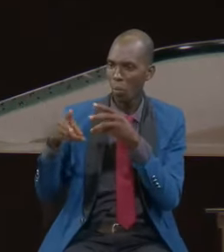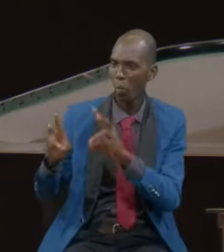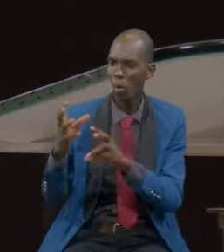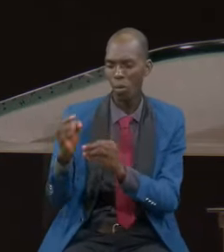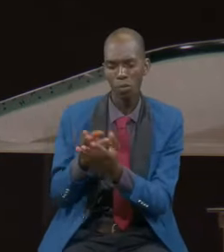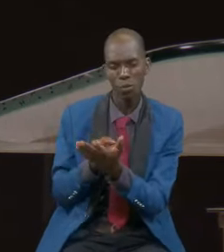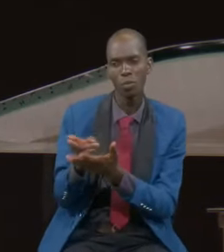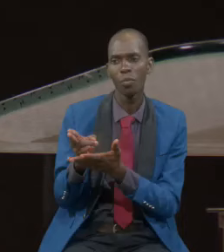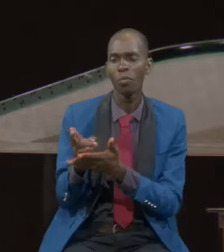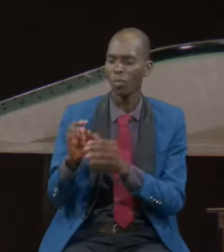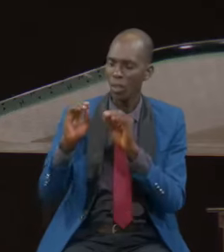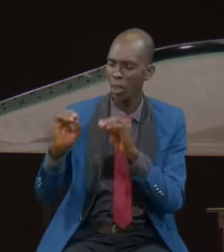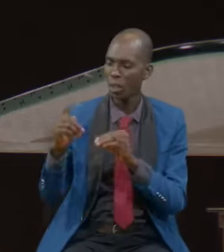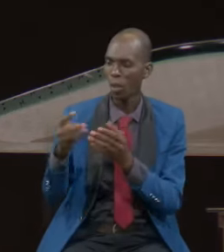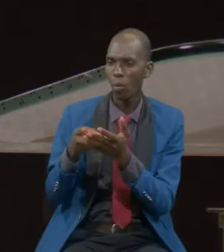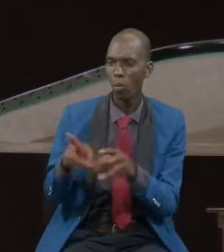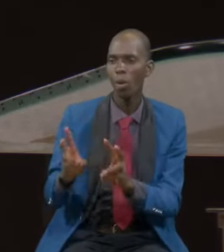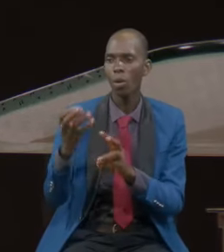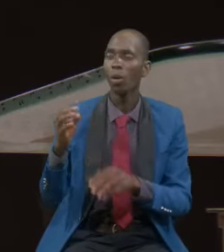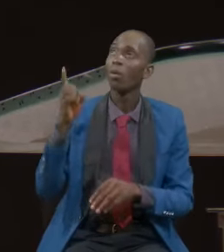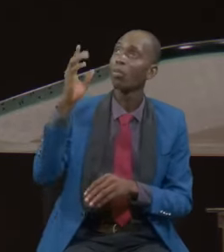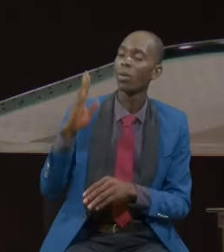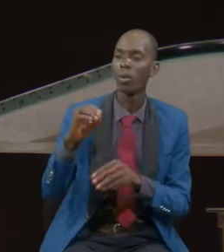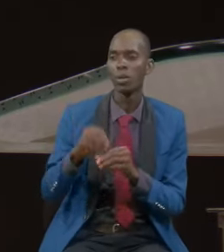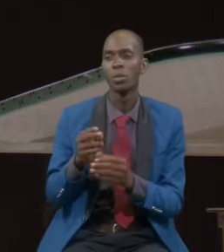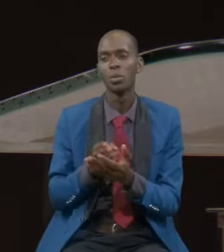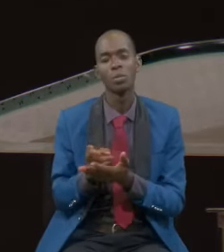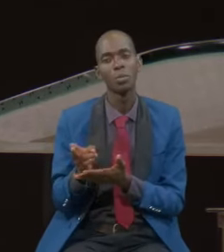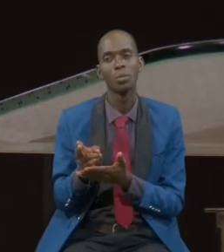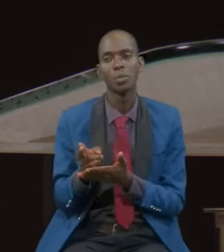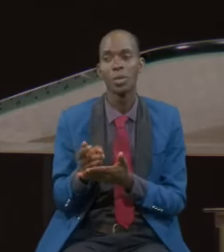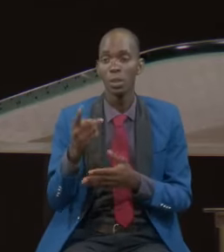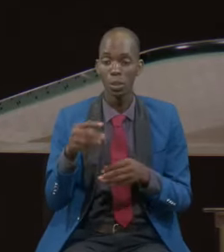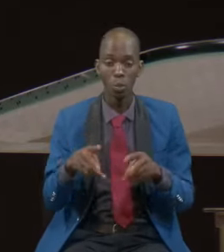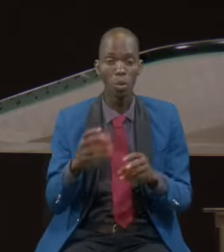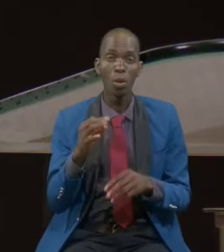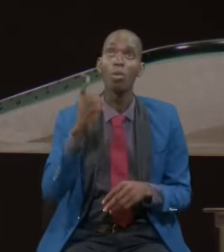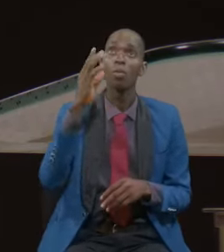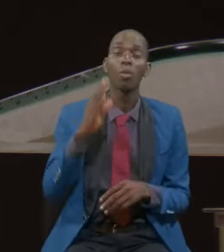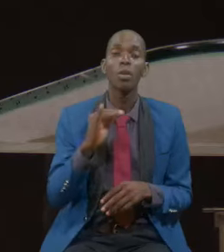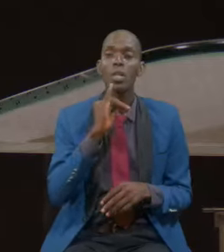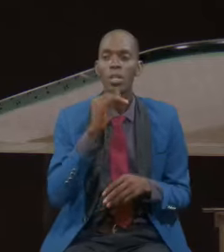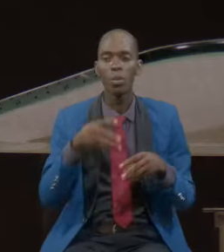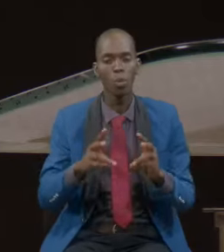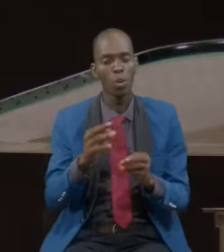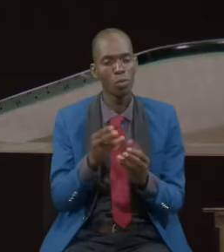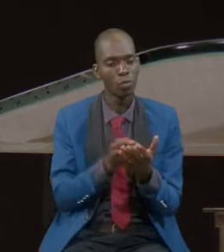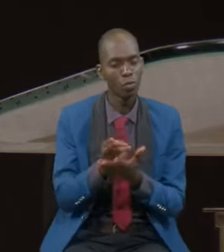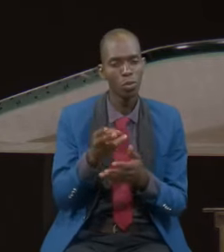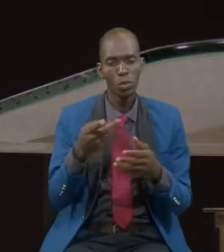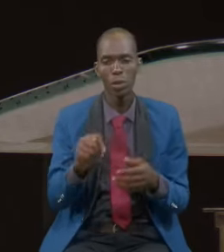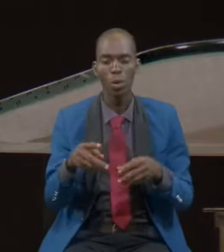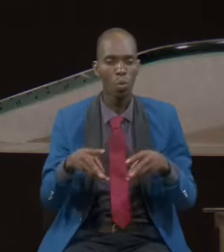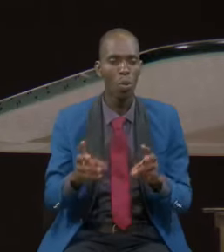of God in truth. The way of God is the way of truth, is the way of righteousness, is